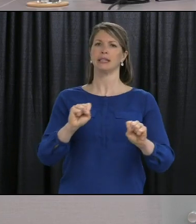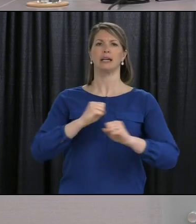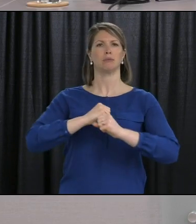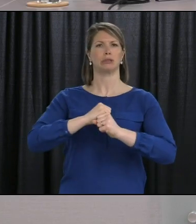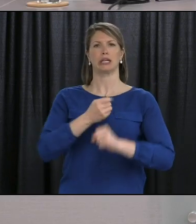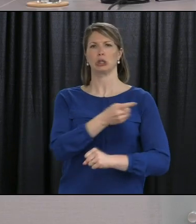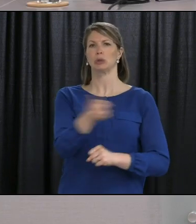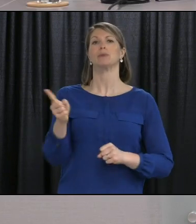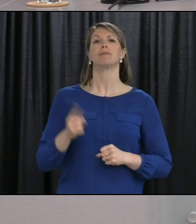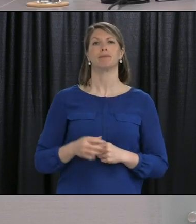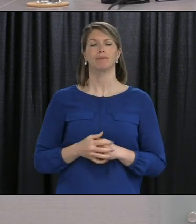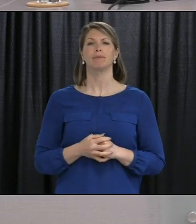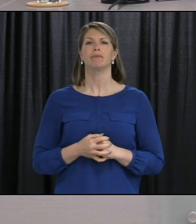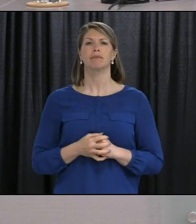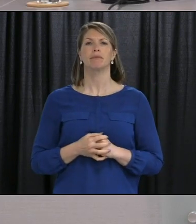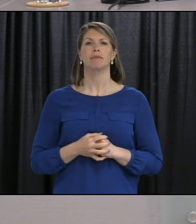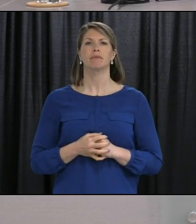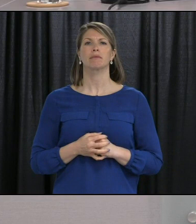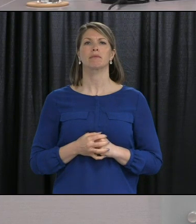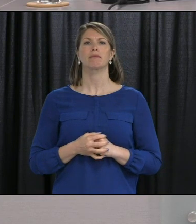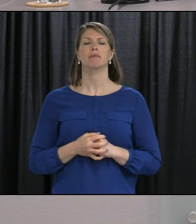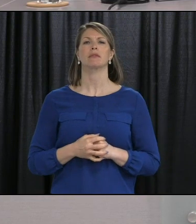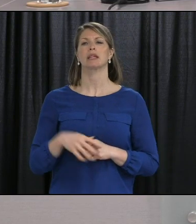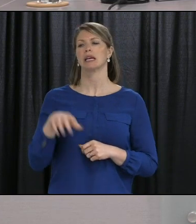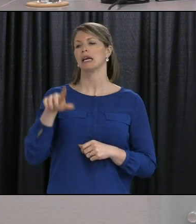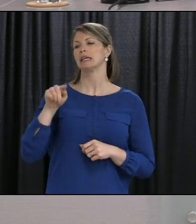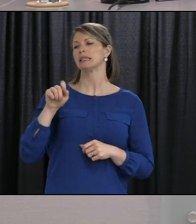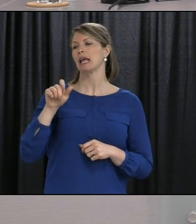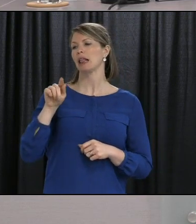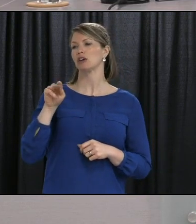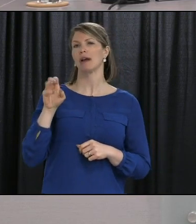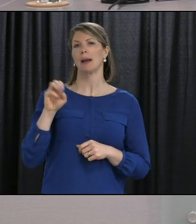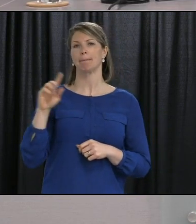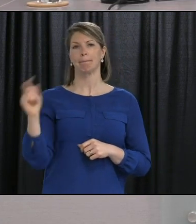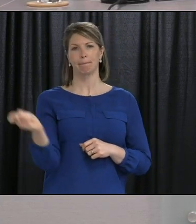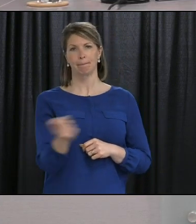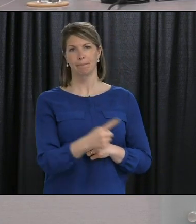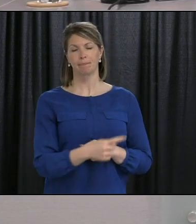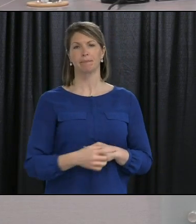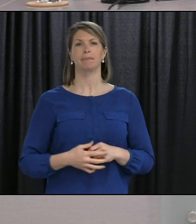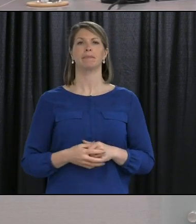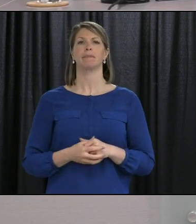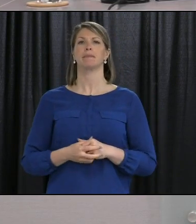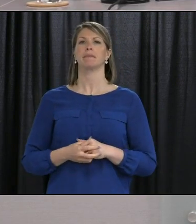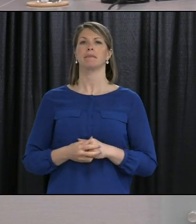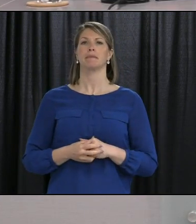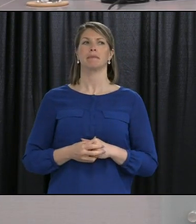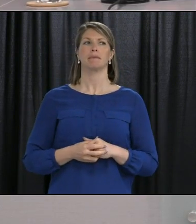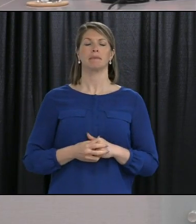Our next questions are from Peter Jackson of The Telegram. Please go ahead.